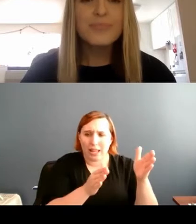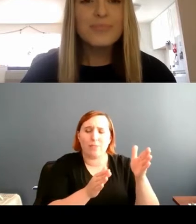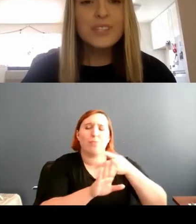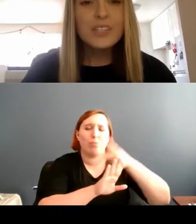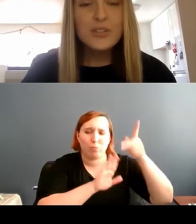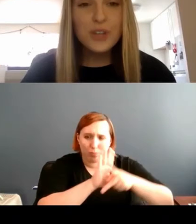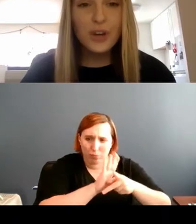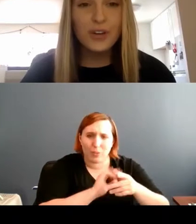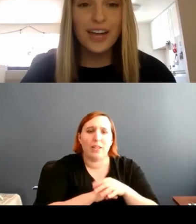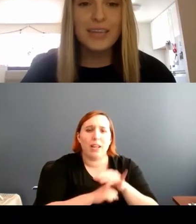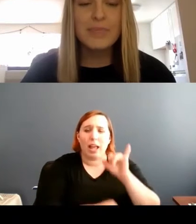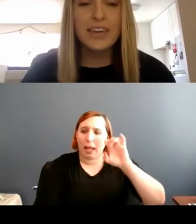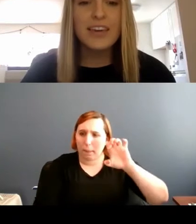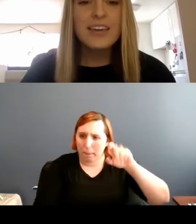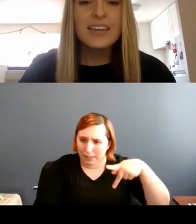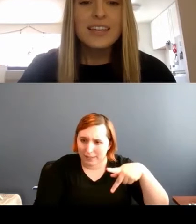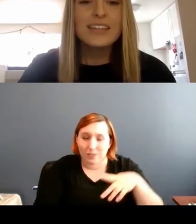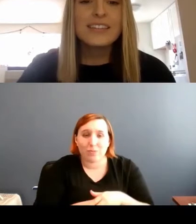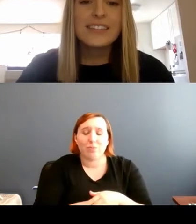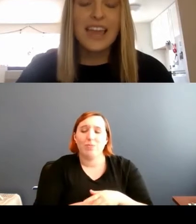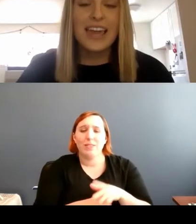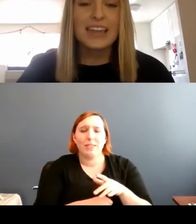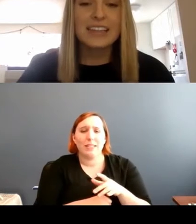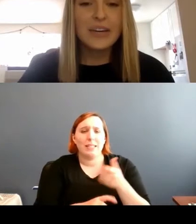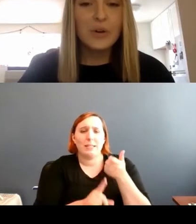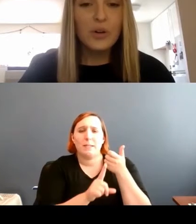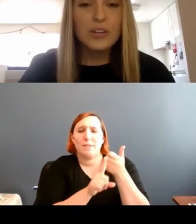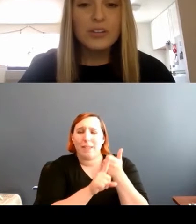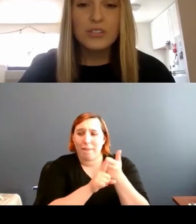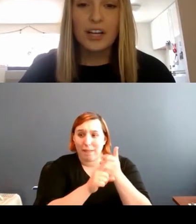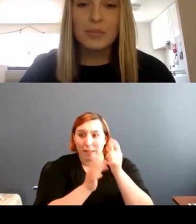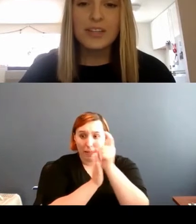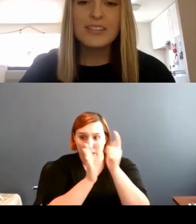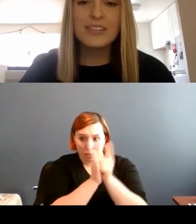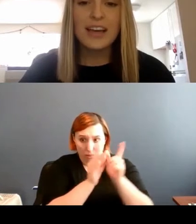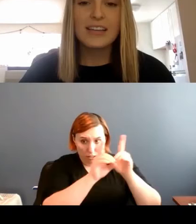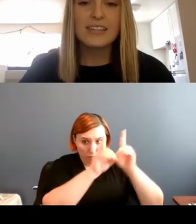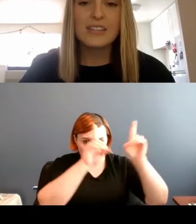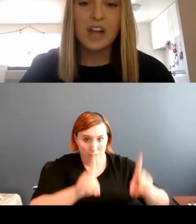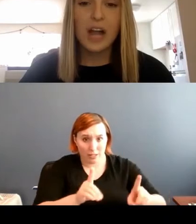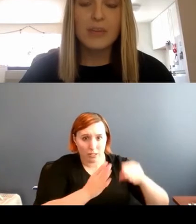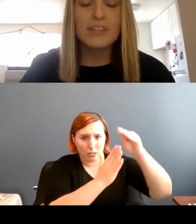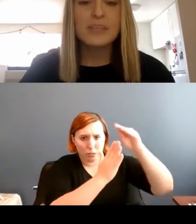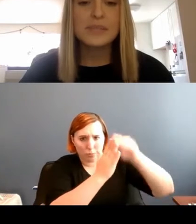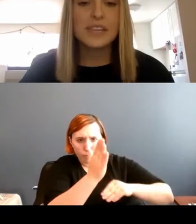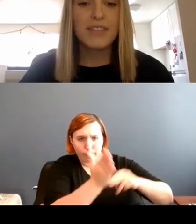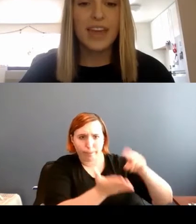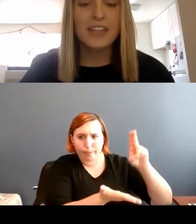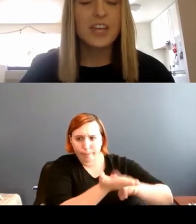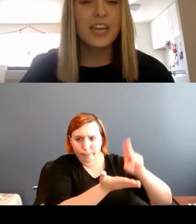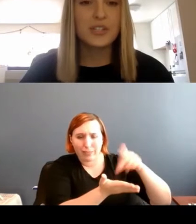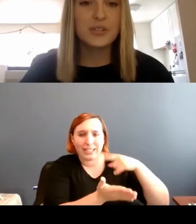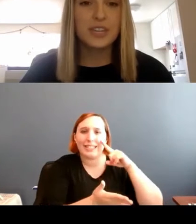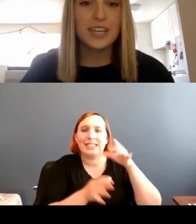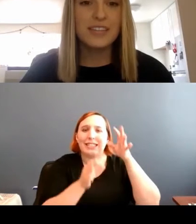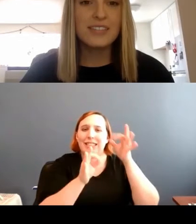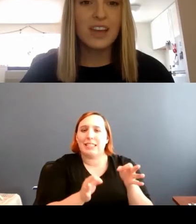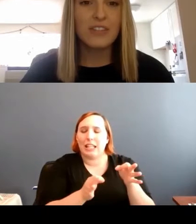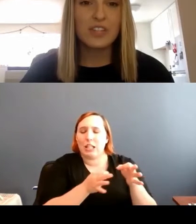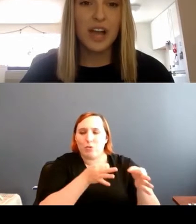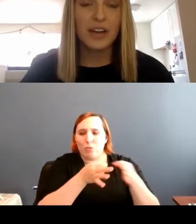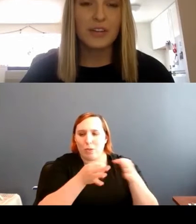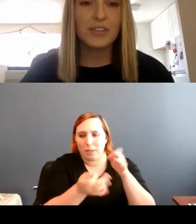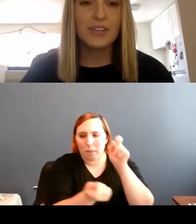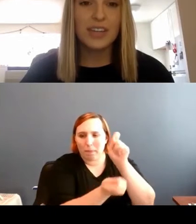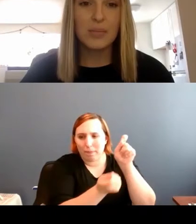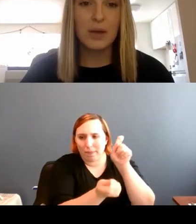IEP. So an IEP is a legal document that is describing the specific educational needs